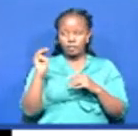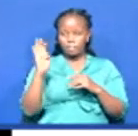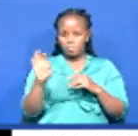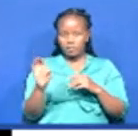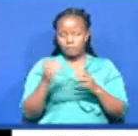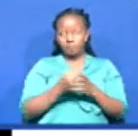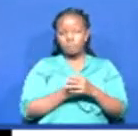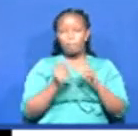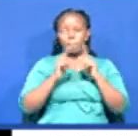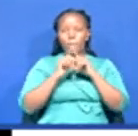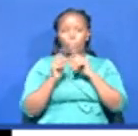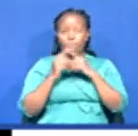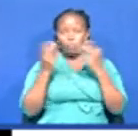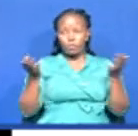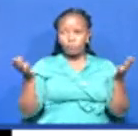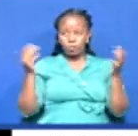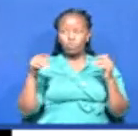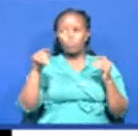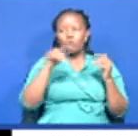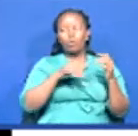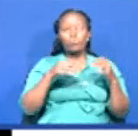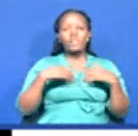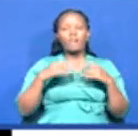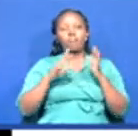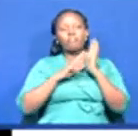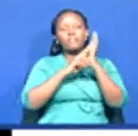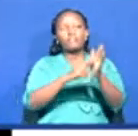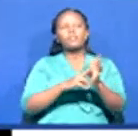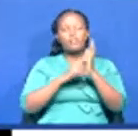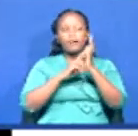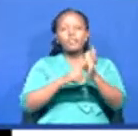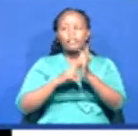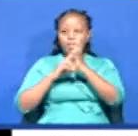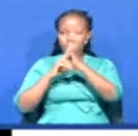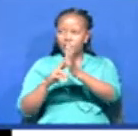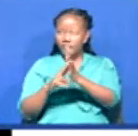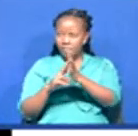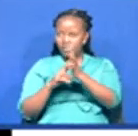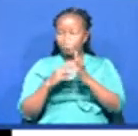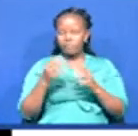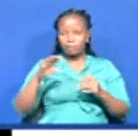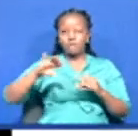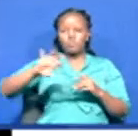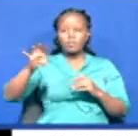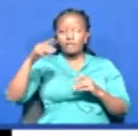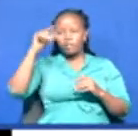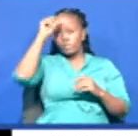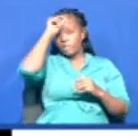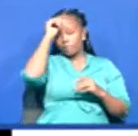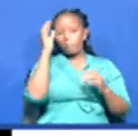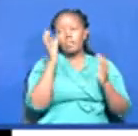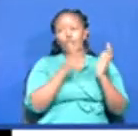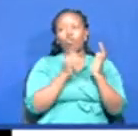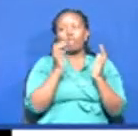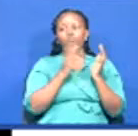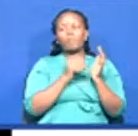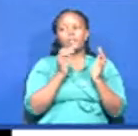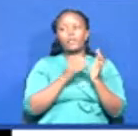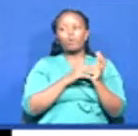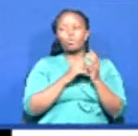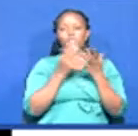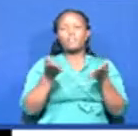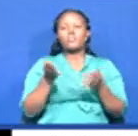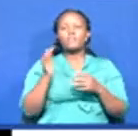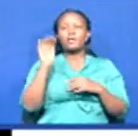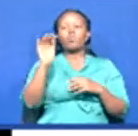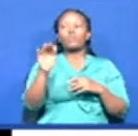Here today, we have represented the county government of Machakos, and I request Daktari that you